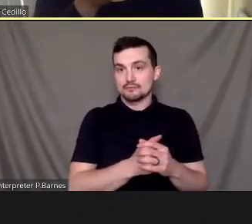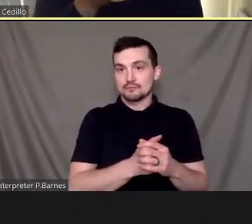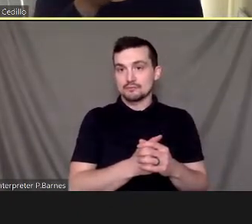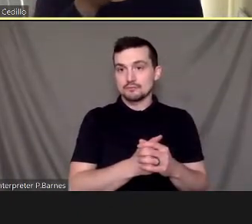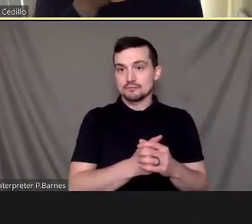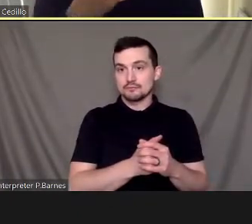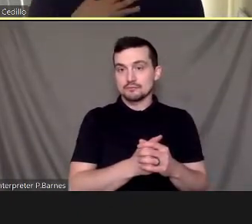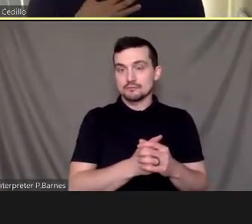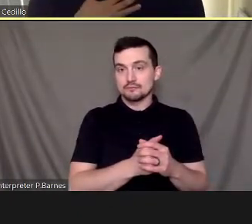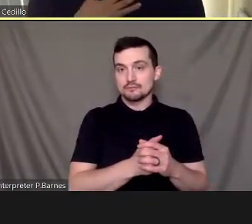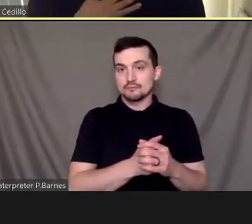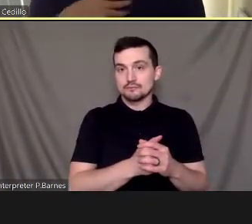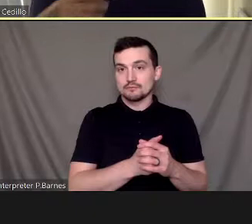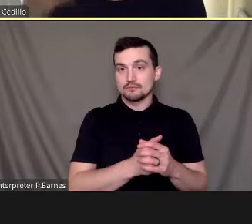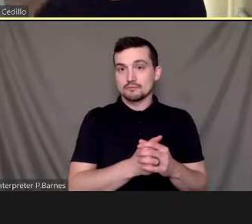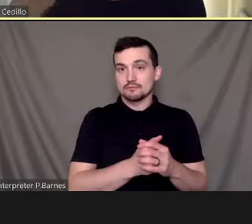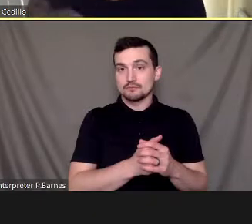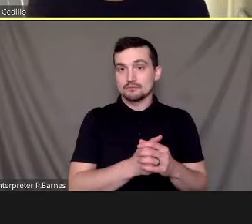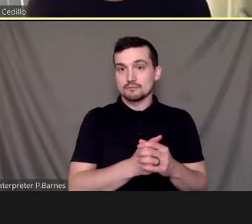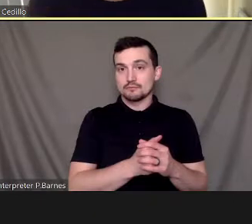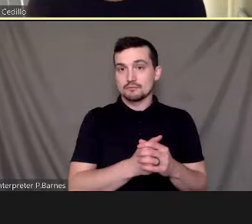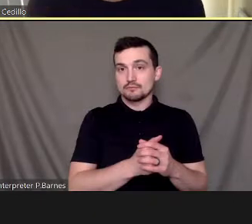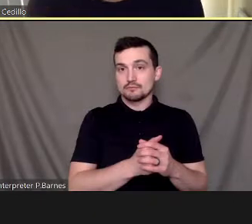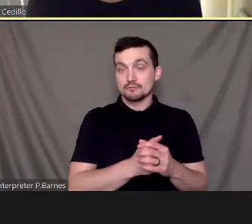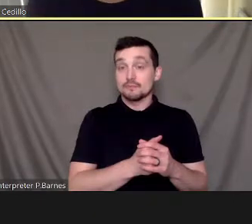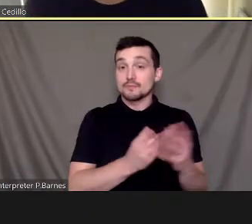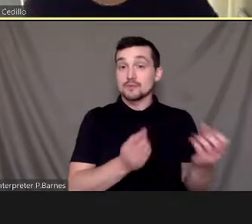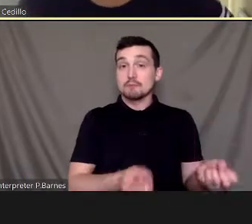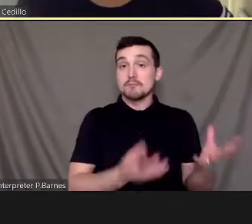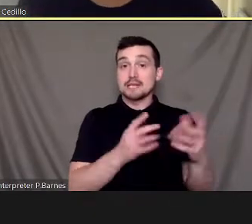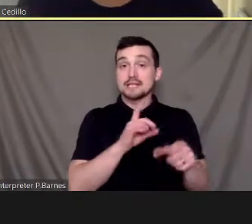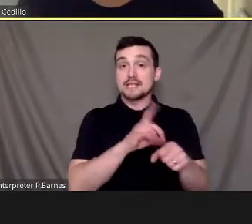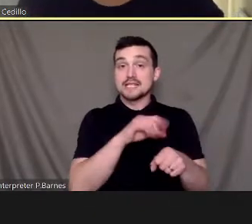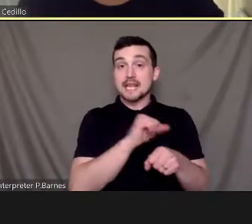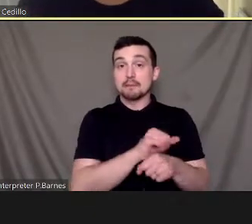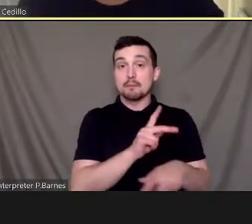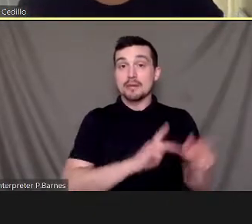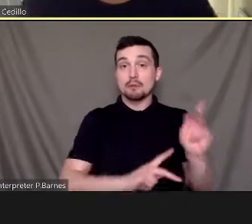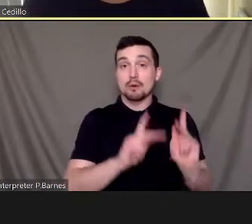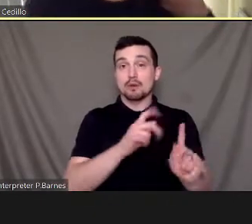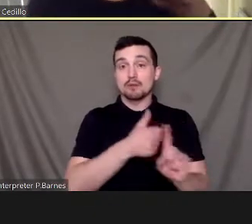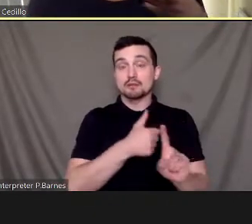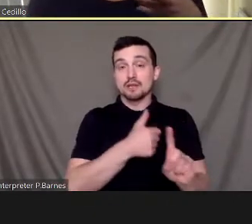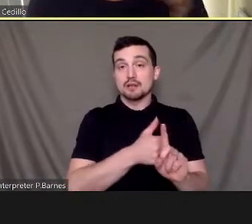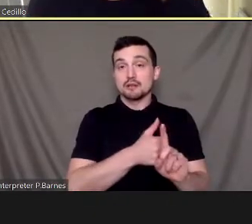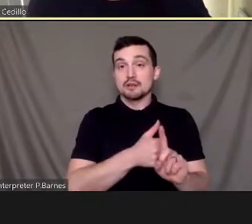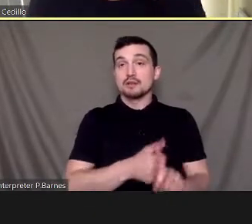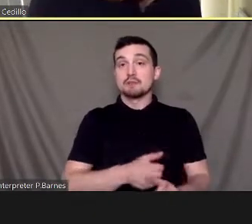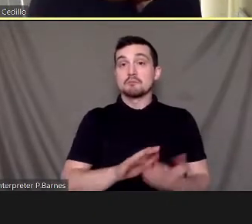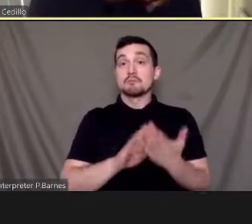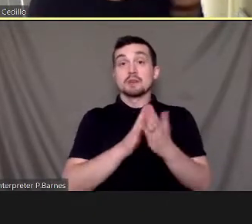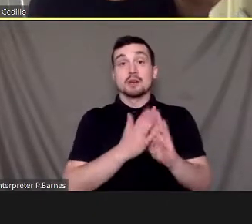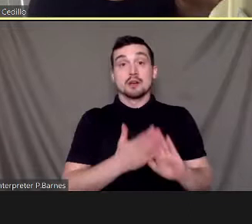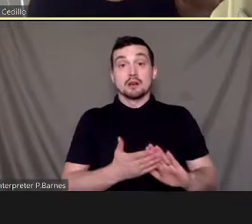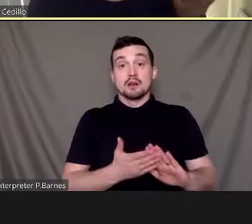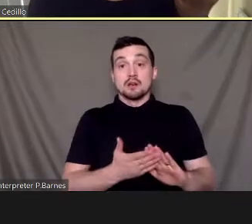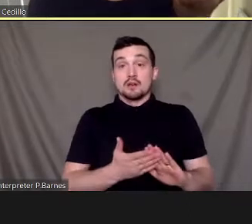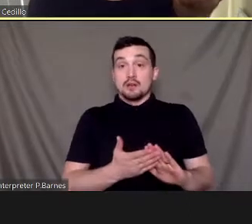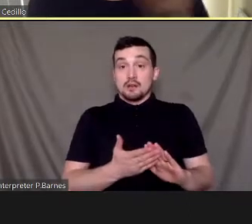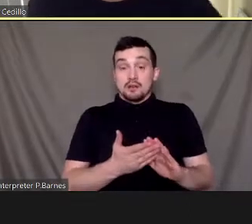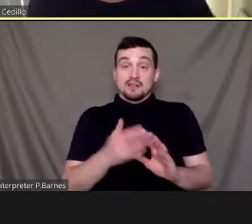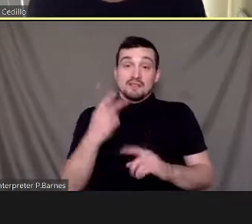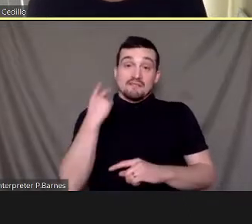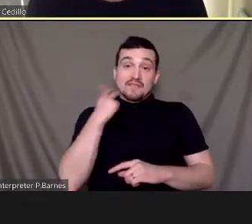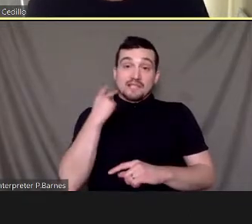many disabled people have become victims of